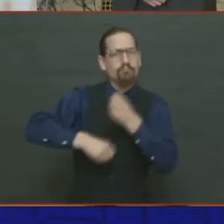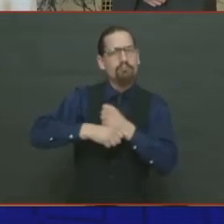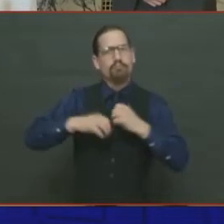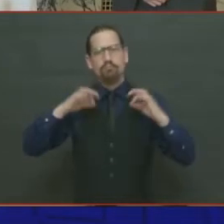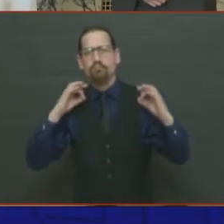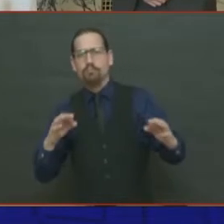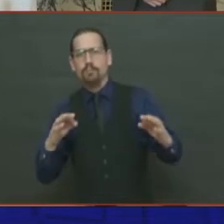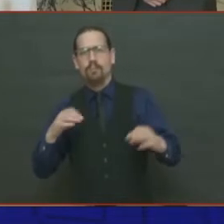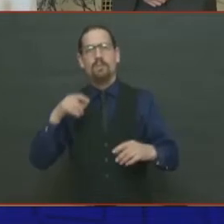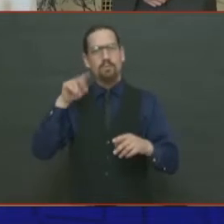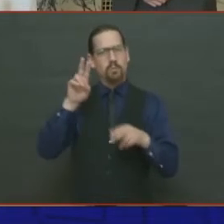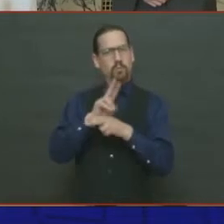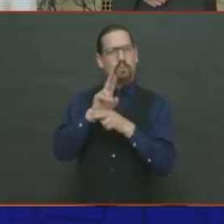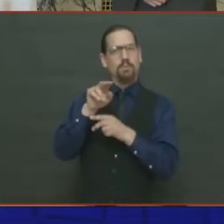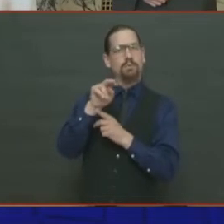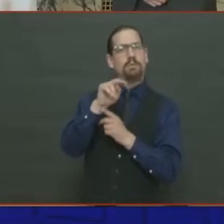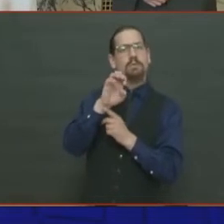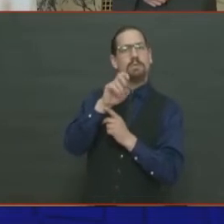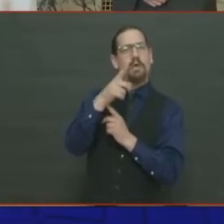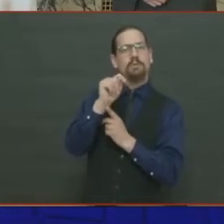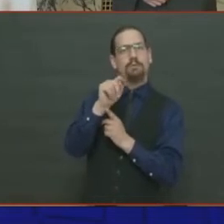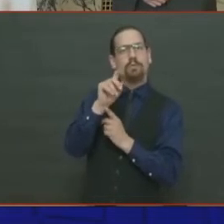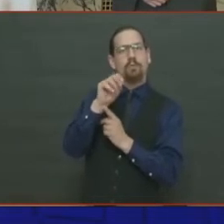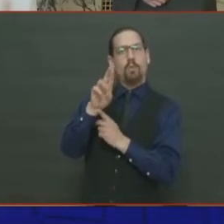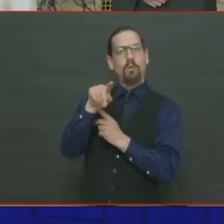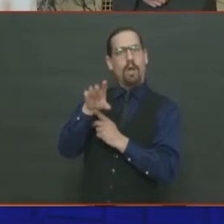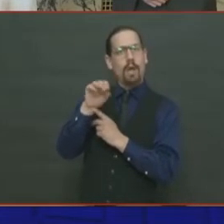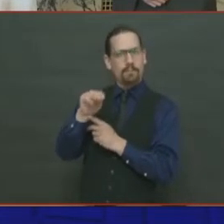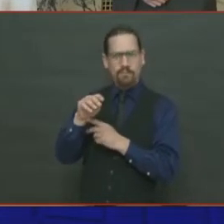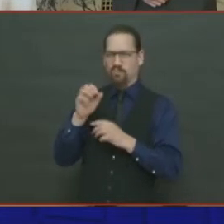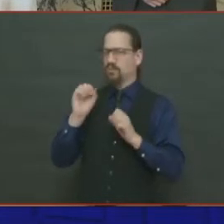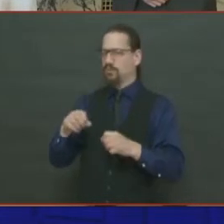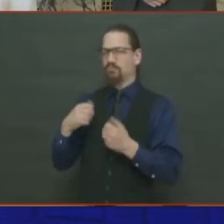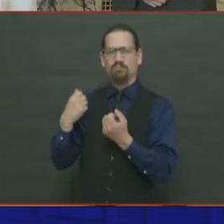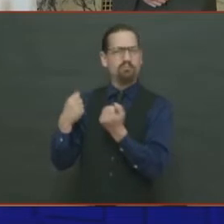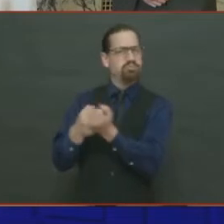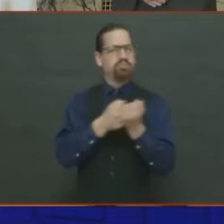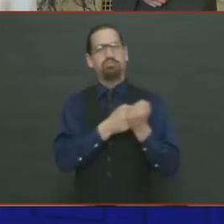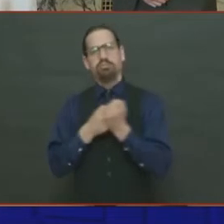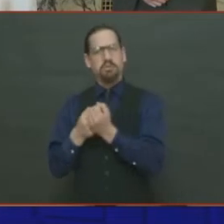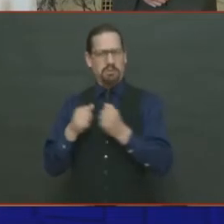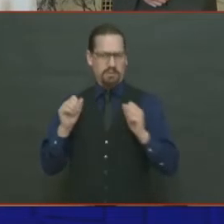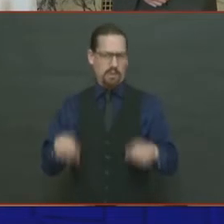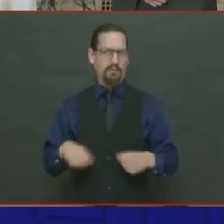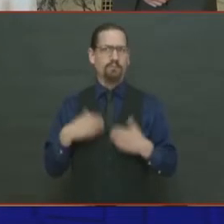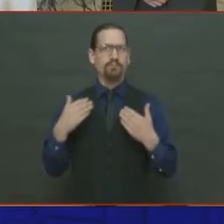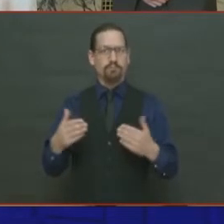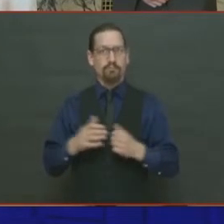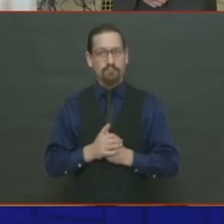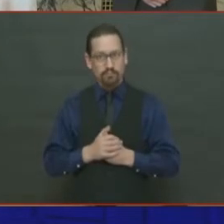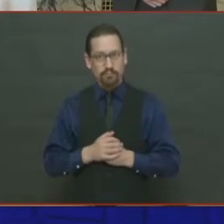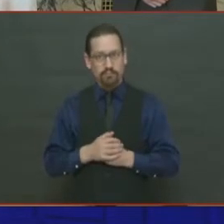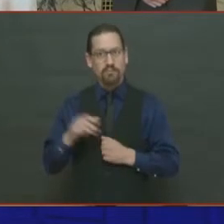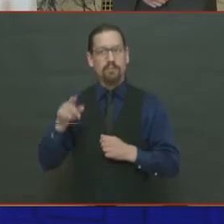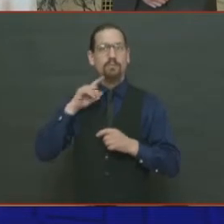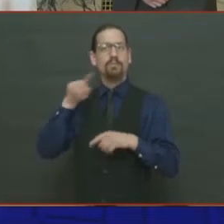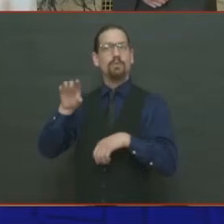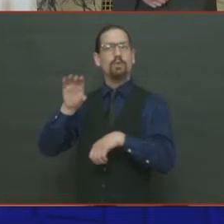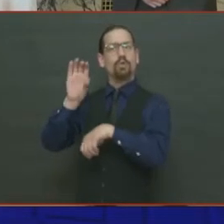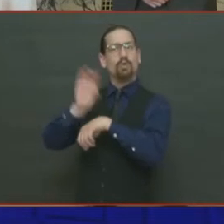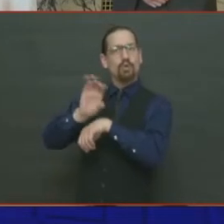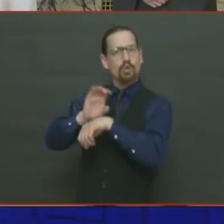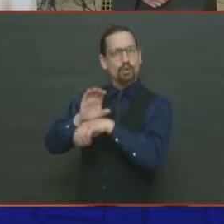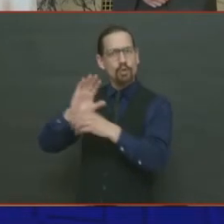We're working with senior centers to offer virtual programming. We're working with our churches and community organizations. They have